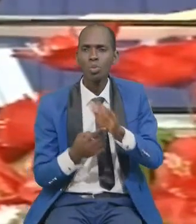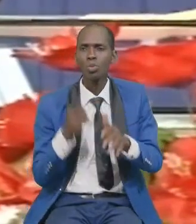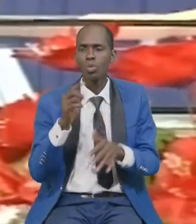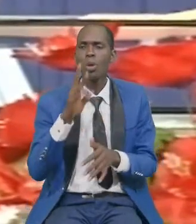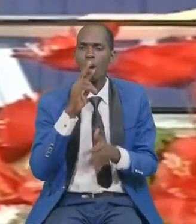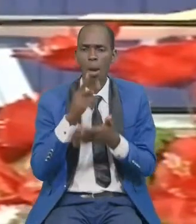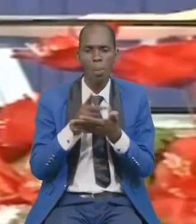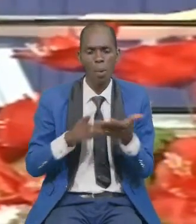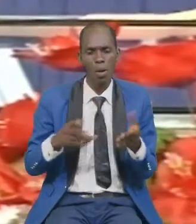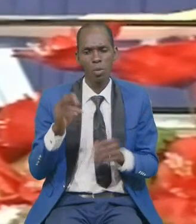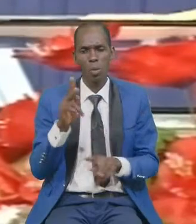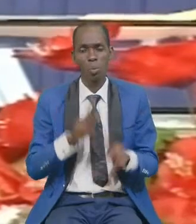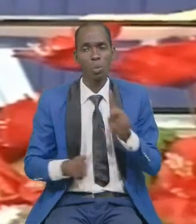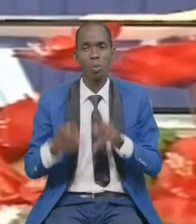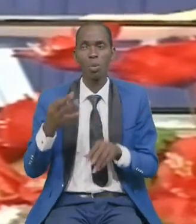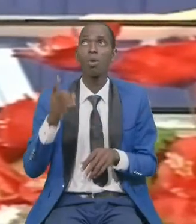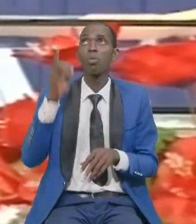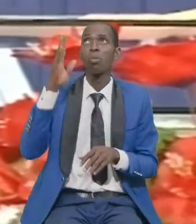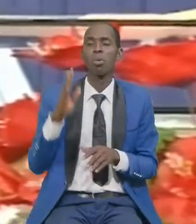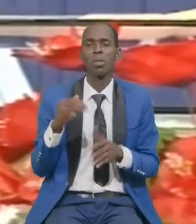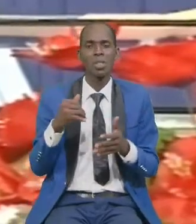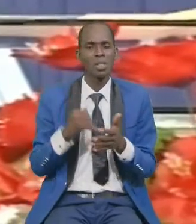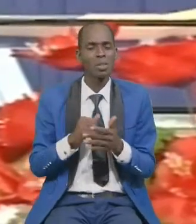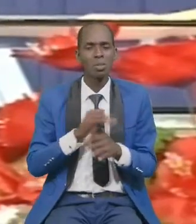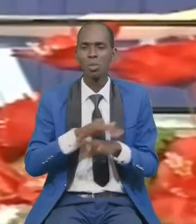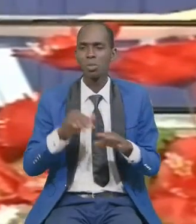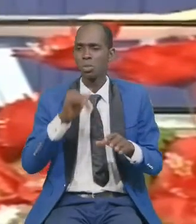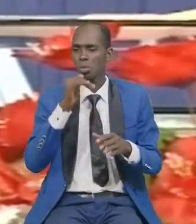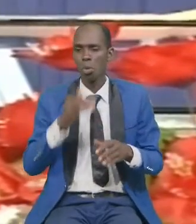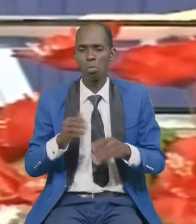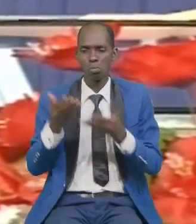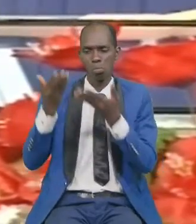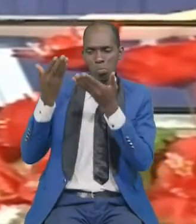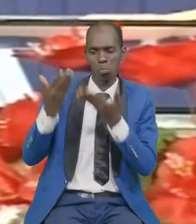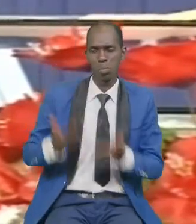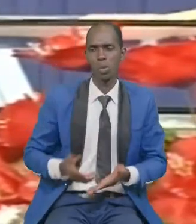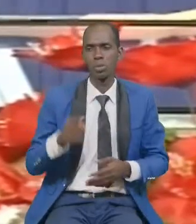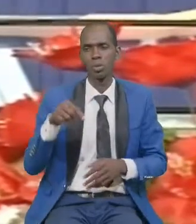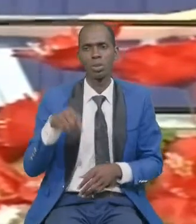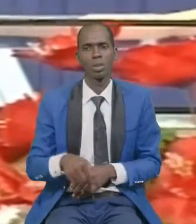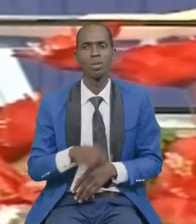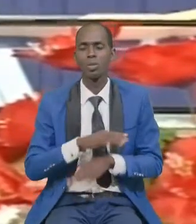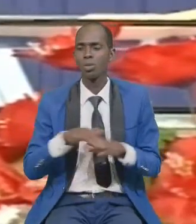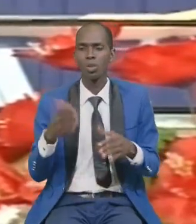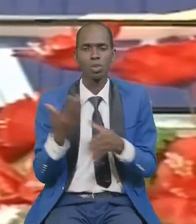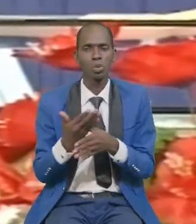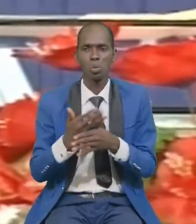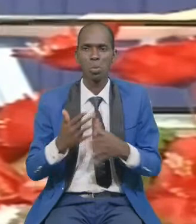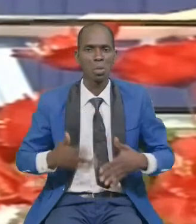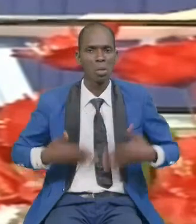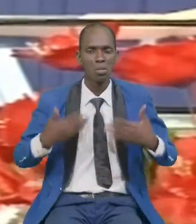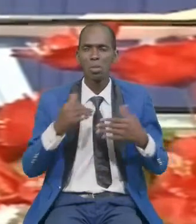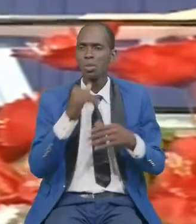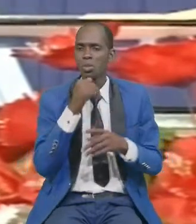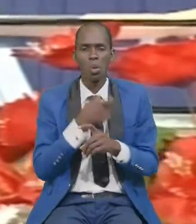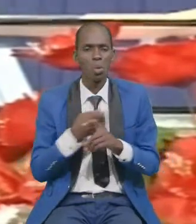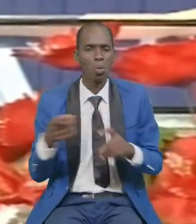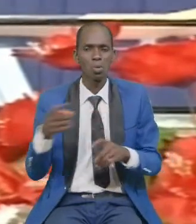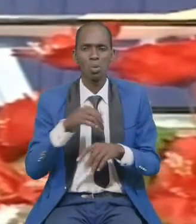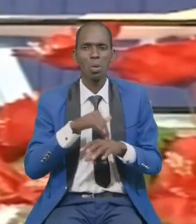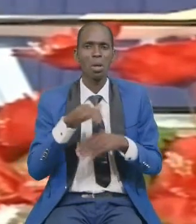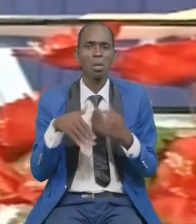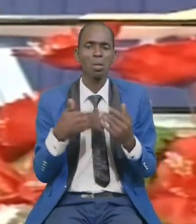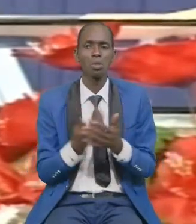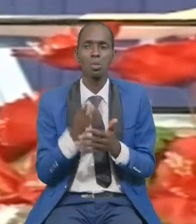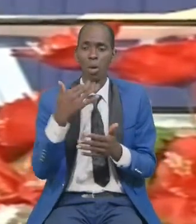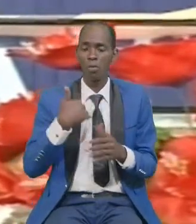God. It doesn't weigh you down. It doesn't disturb your life. It doesn't touch you at all. And you have your name in the